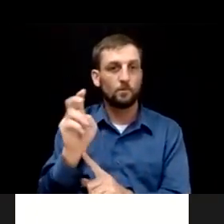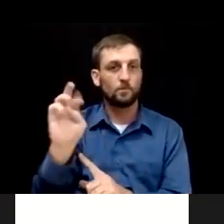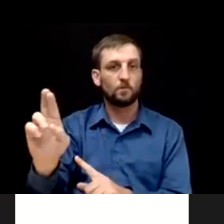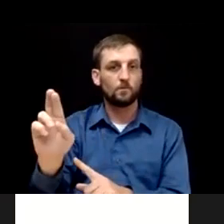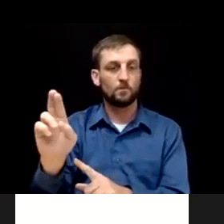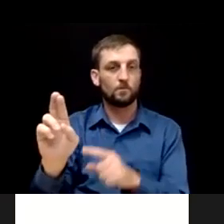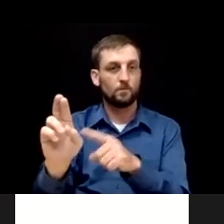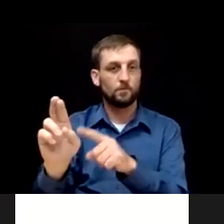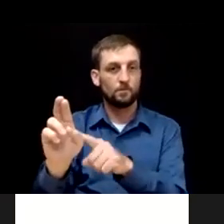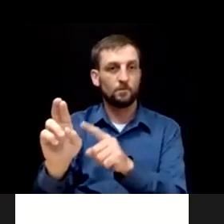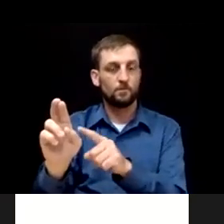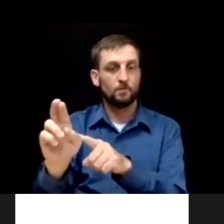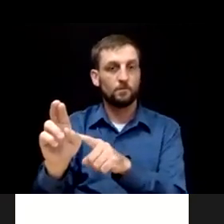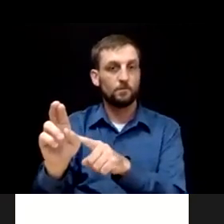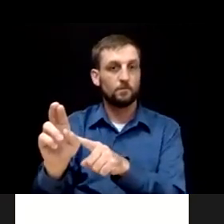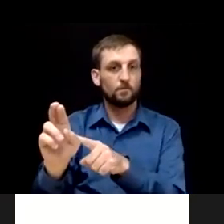who is the,